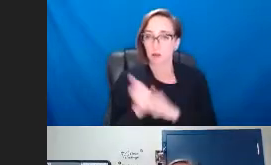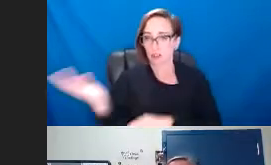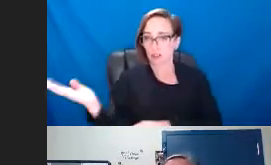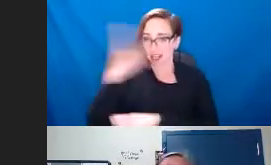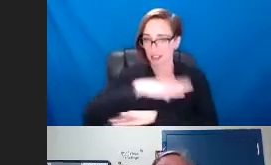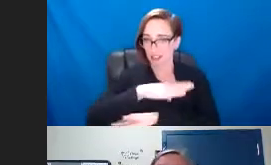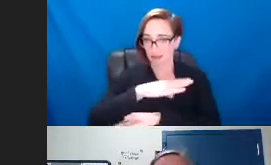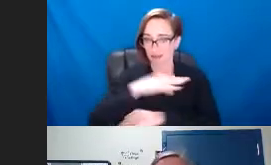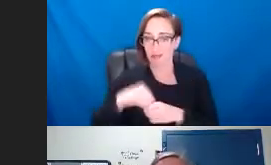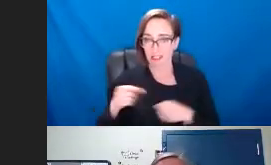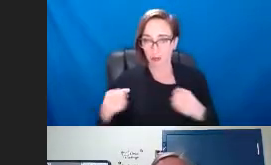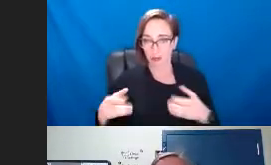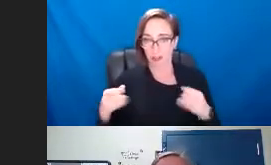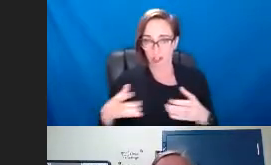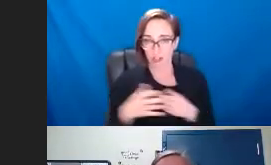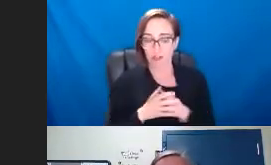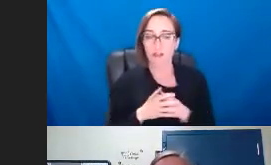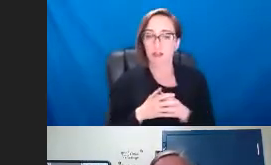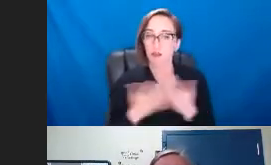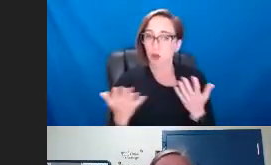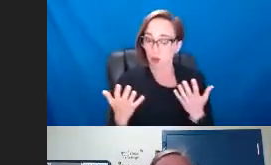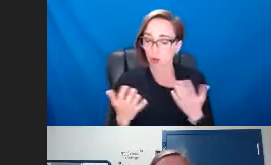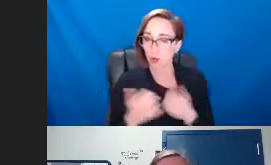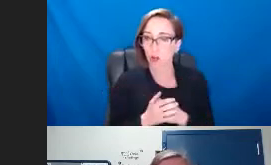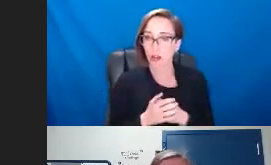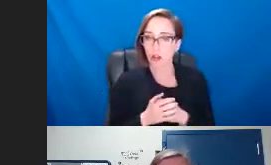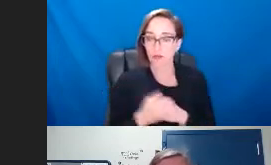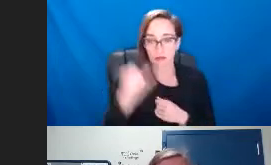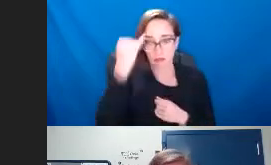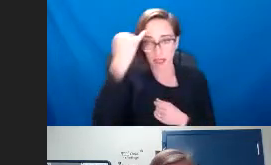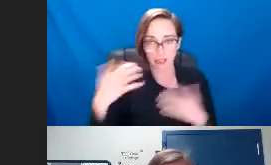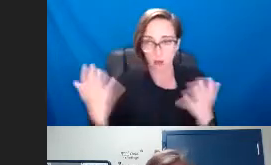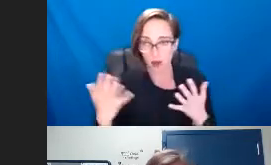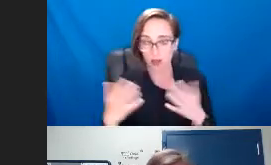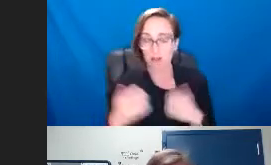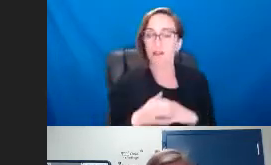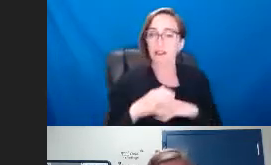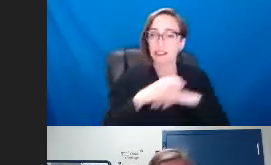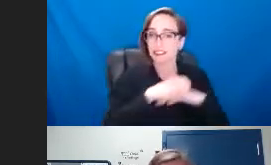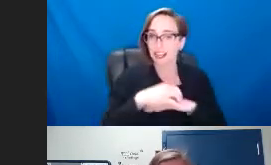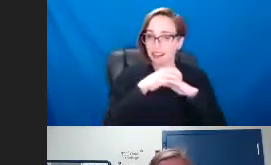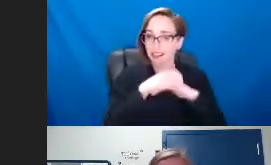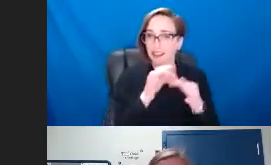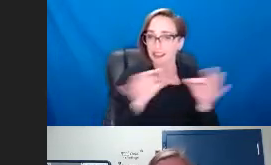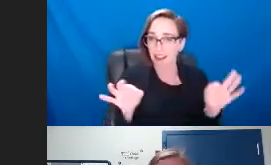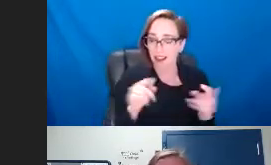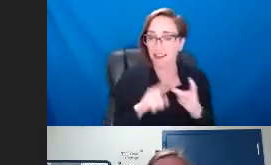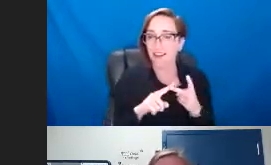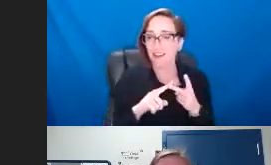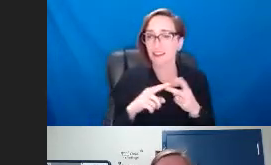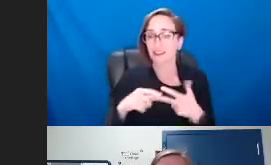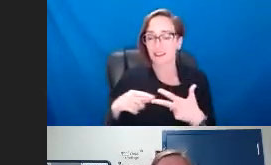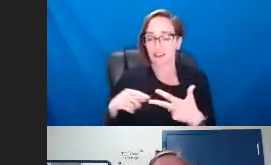And the solution we came up with was a combination of tactile communications, haptics, and